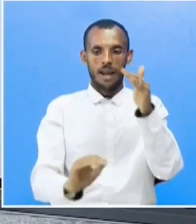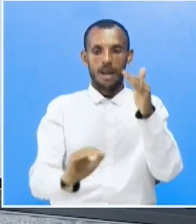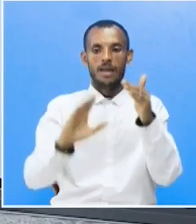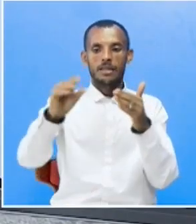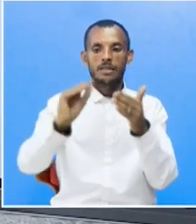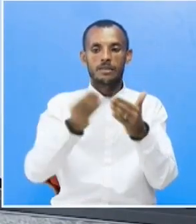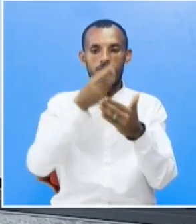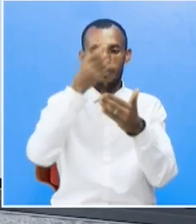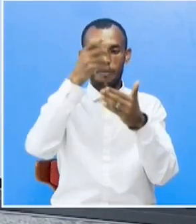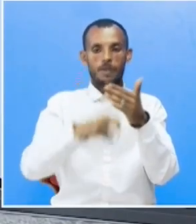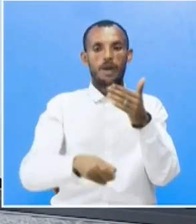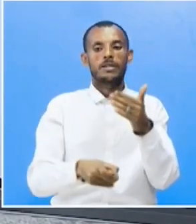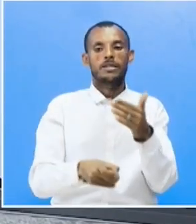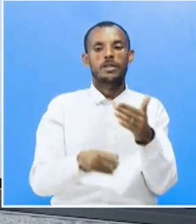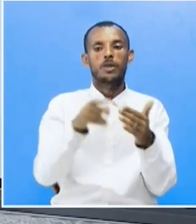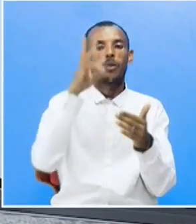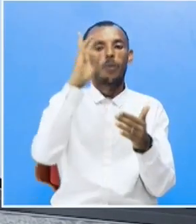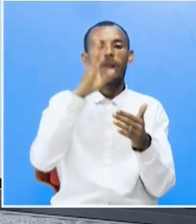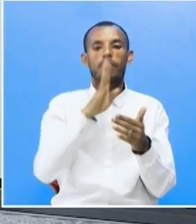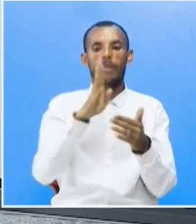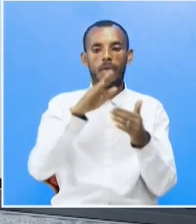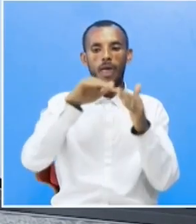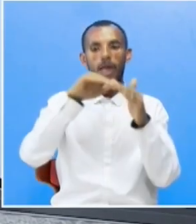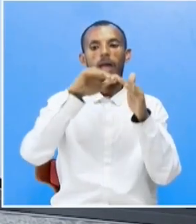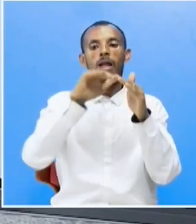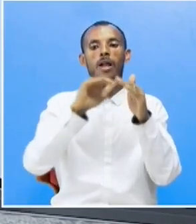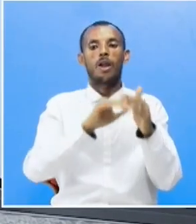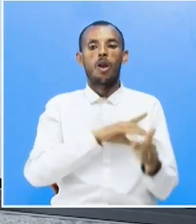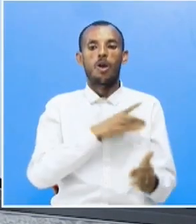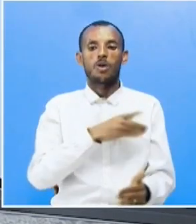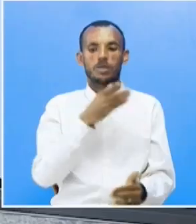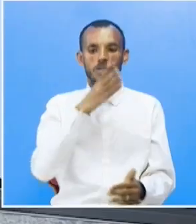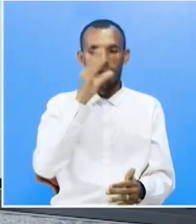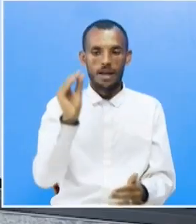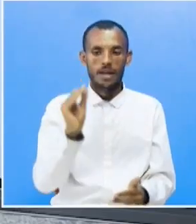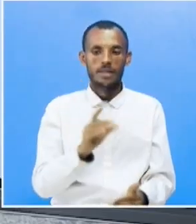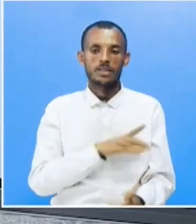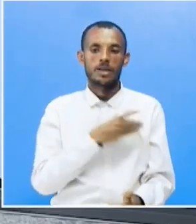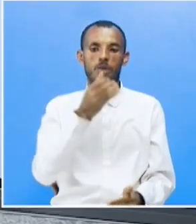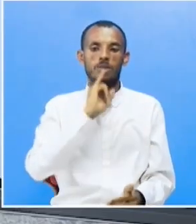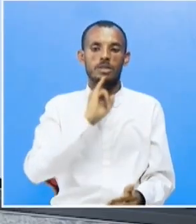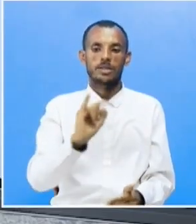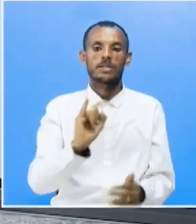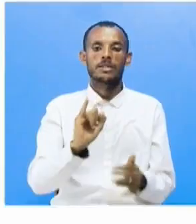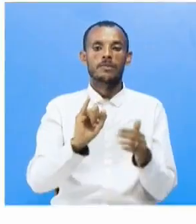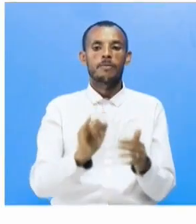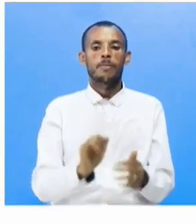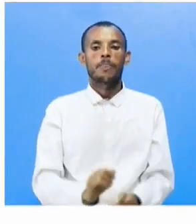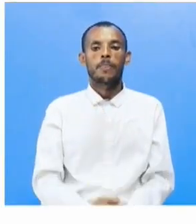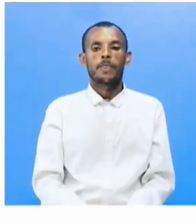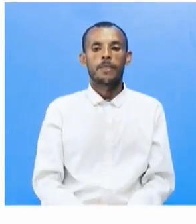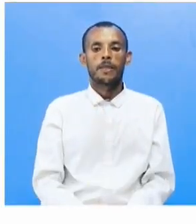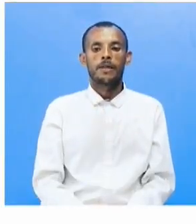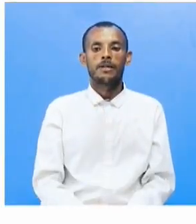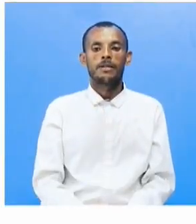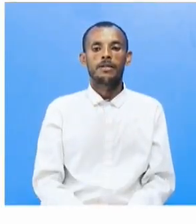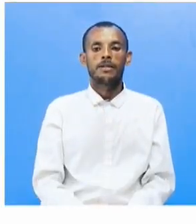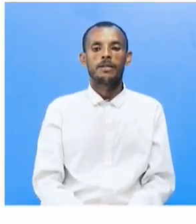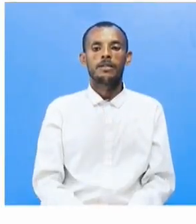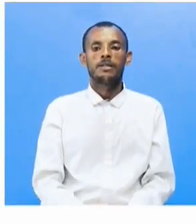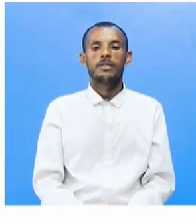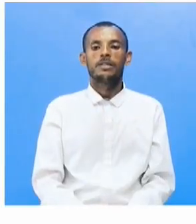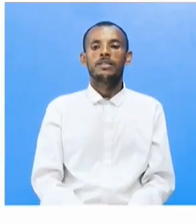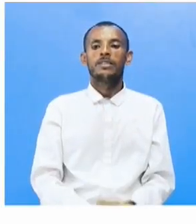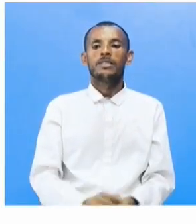in that case, there will be a loss. And the loss is given by this equation,